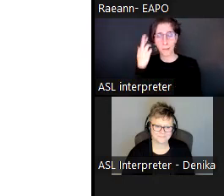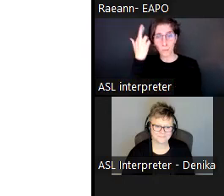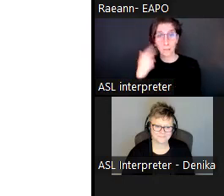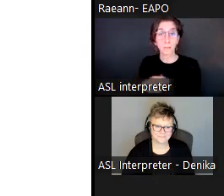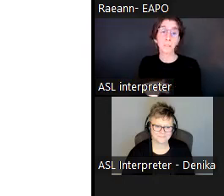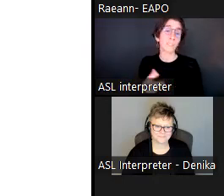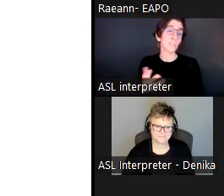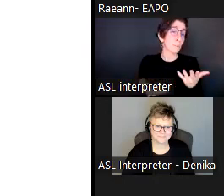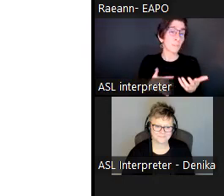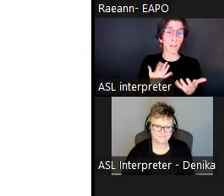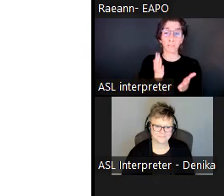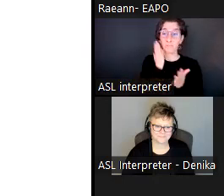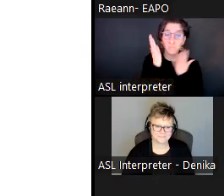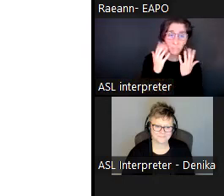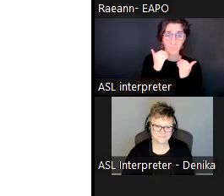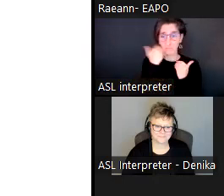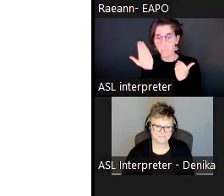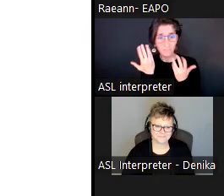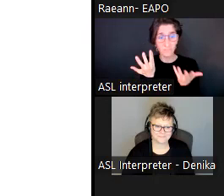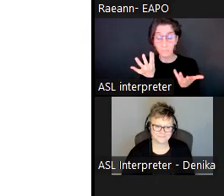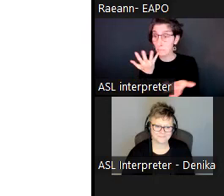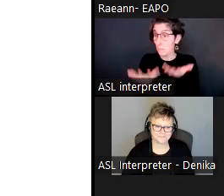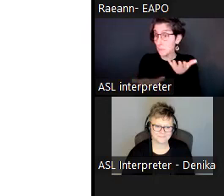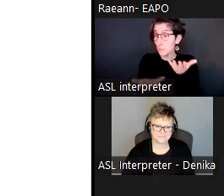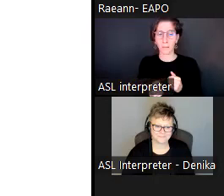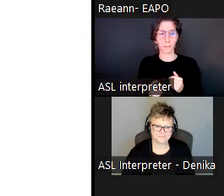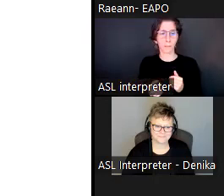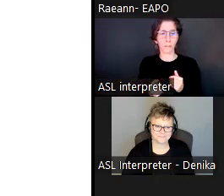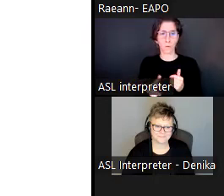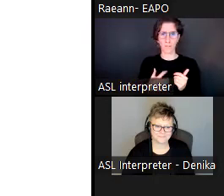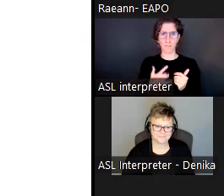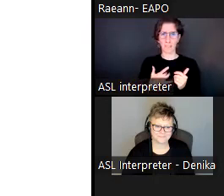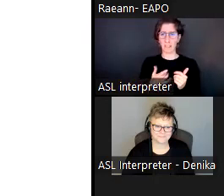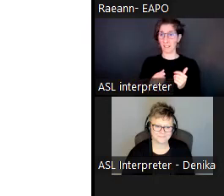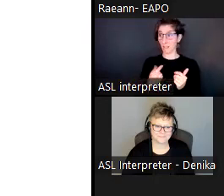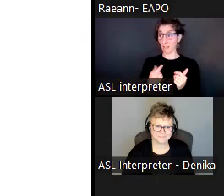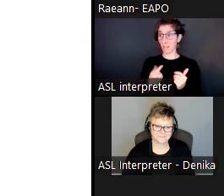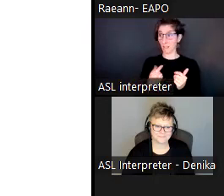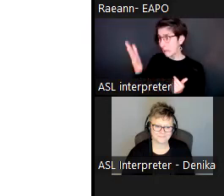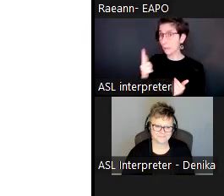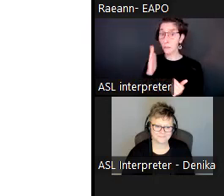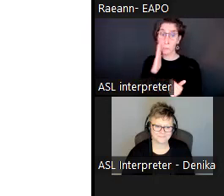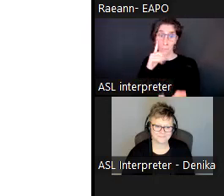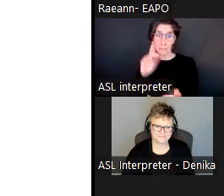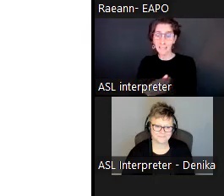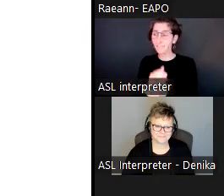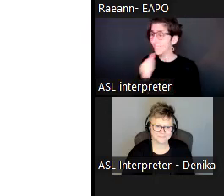they feel ashamed or embarrassed. They have the perception that no one will believe them. They have a fear that family will